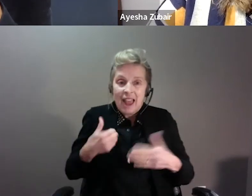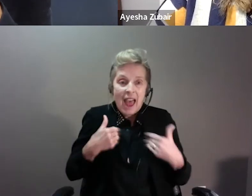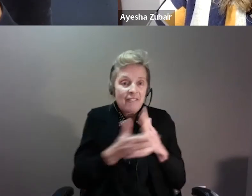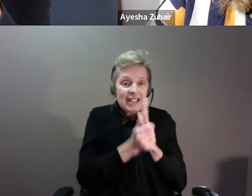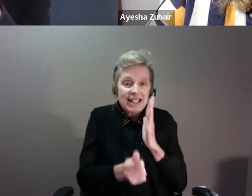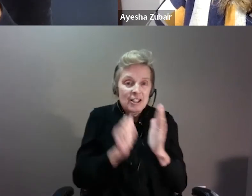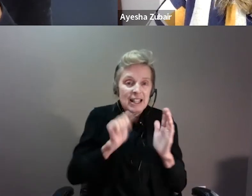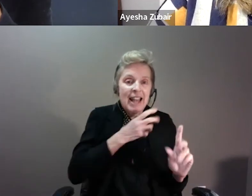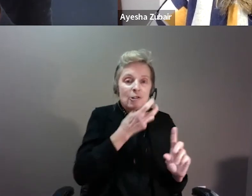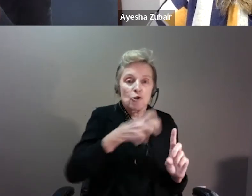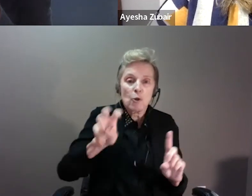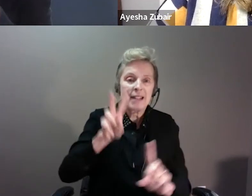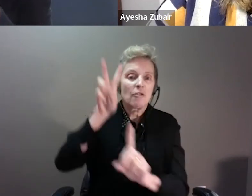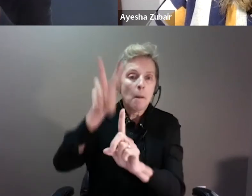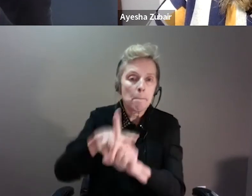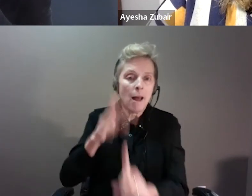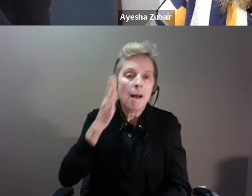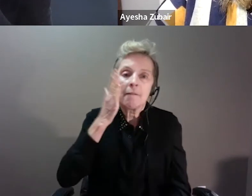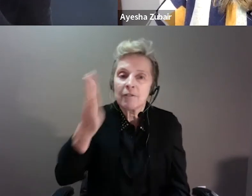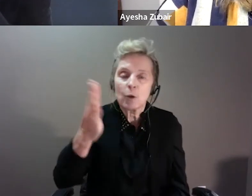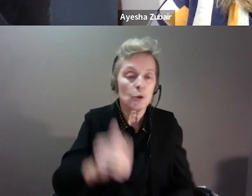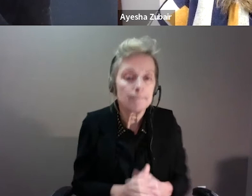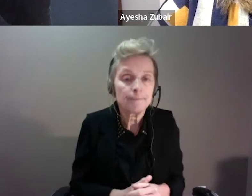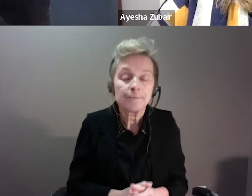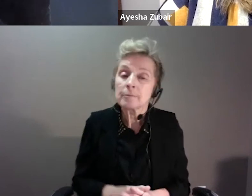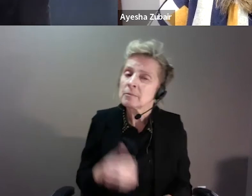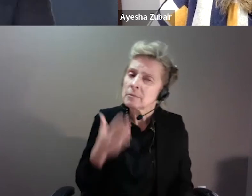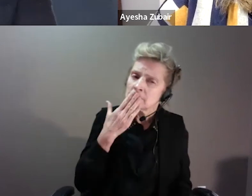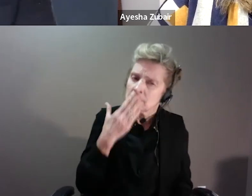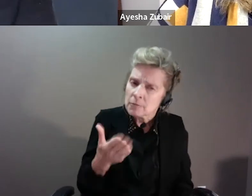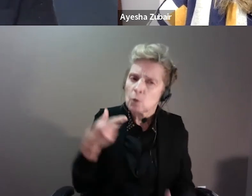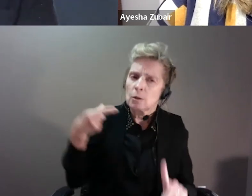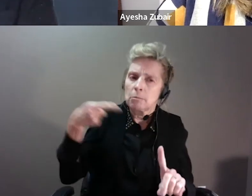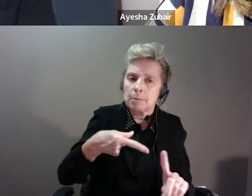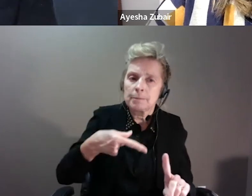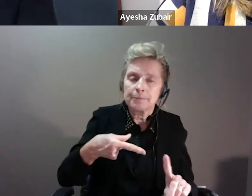ones. That's a fantastic point, and one in which I think